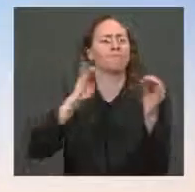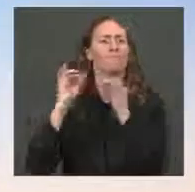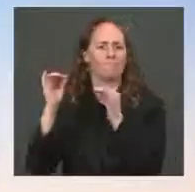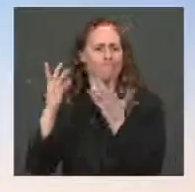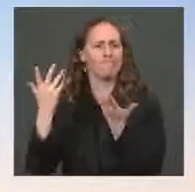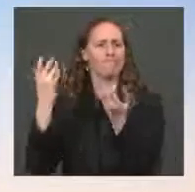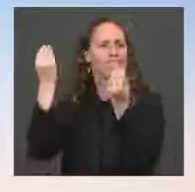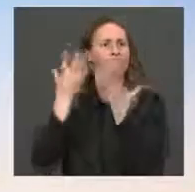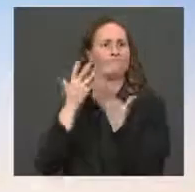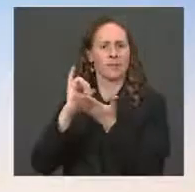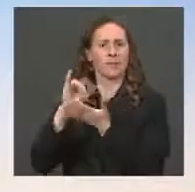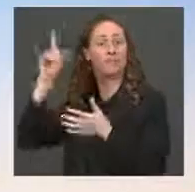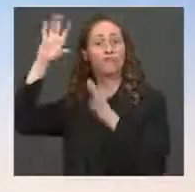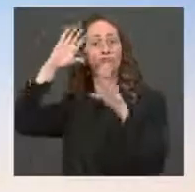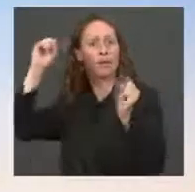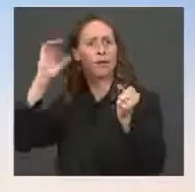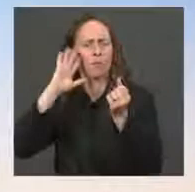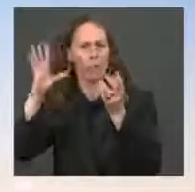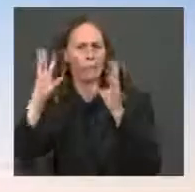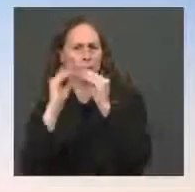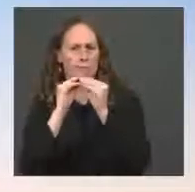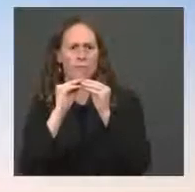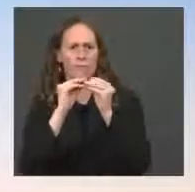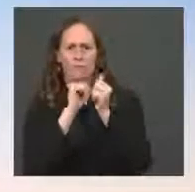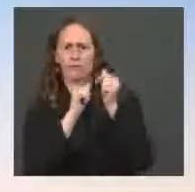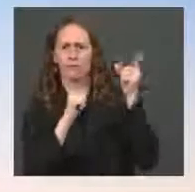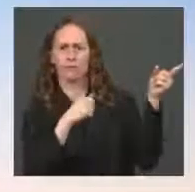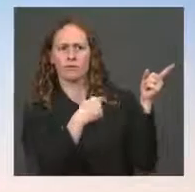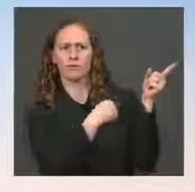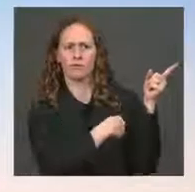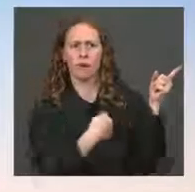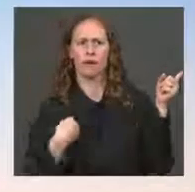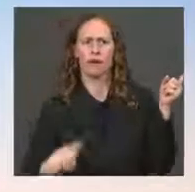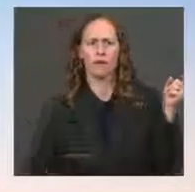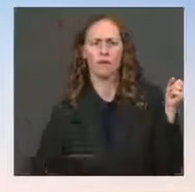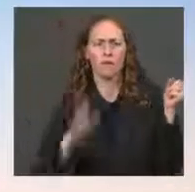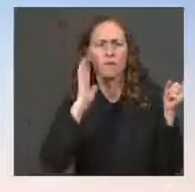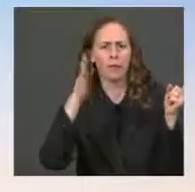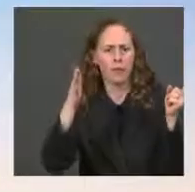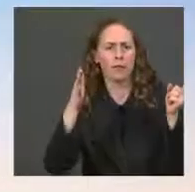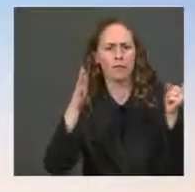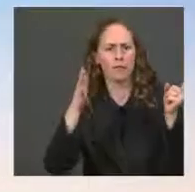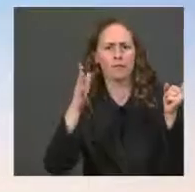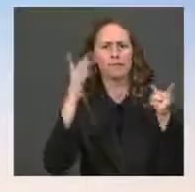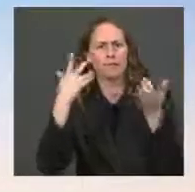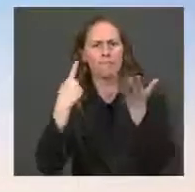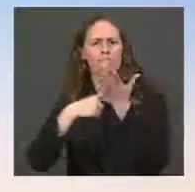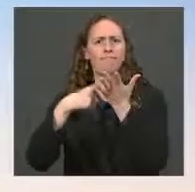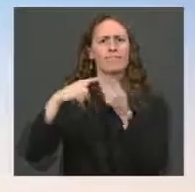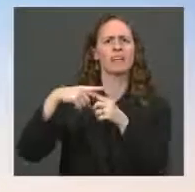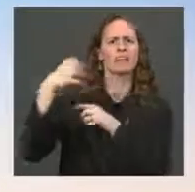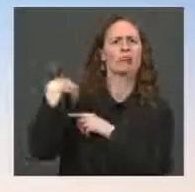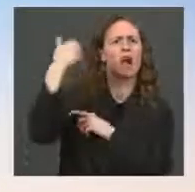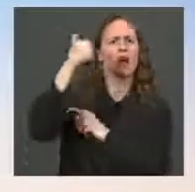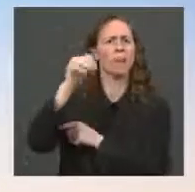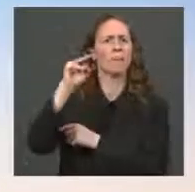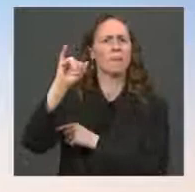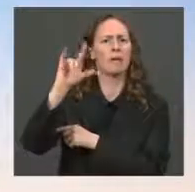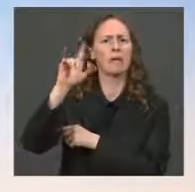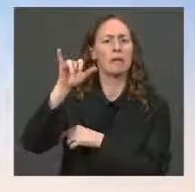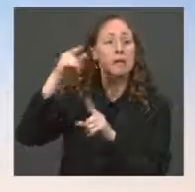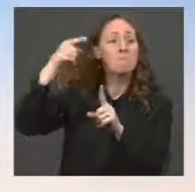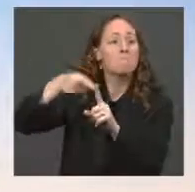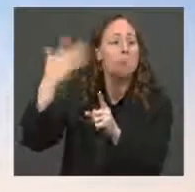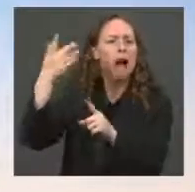something were to happen. In a statement just minutes ago, Chairman Milley did not dispute this account. On this, does the president feel that these calls were